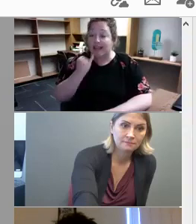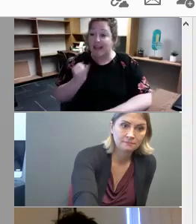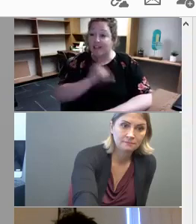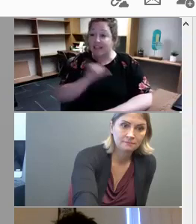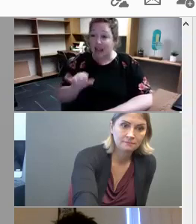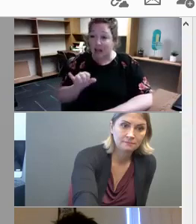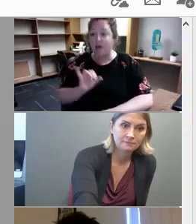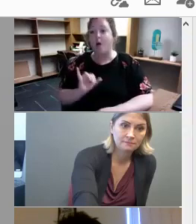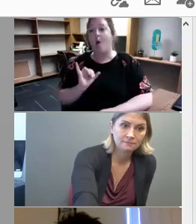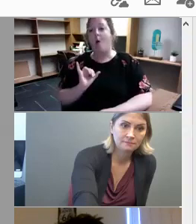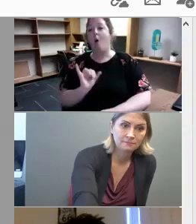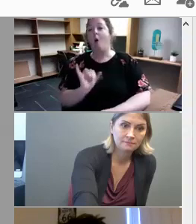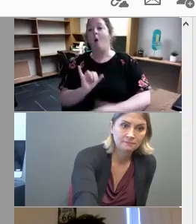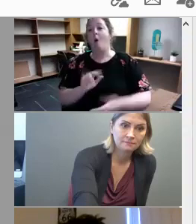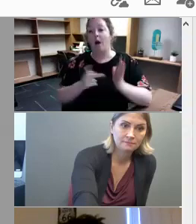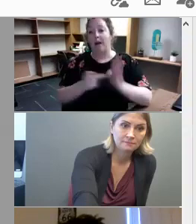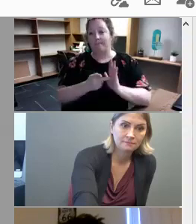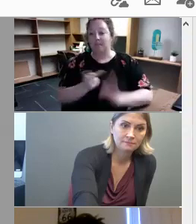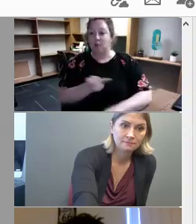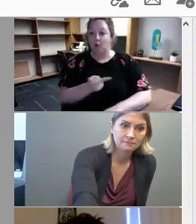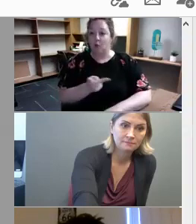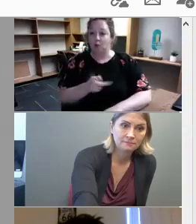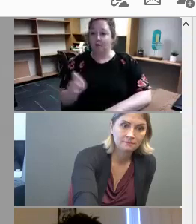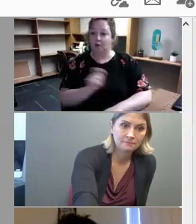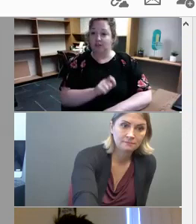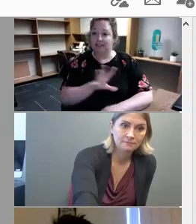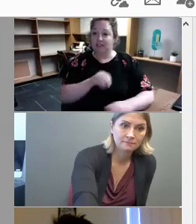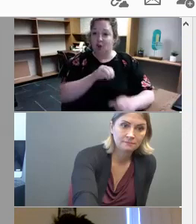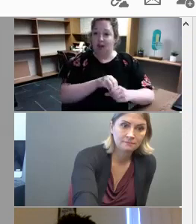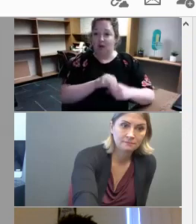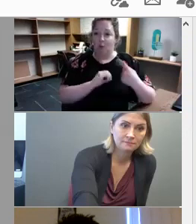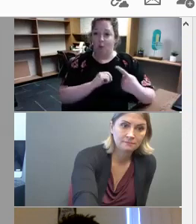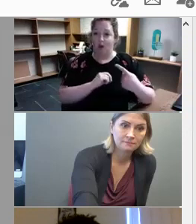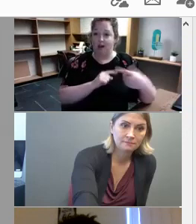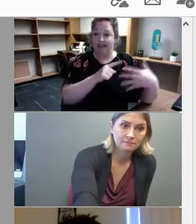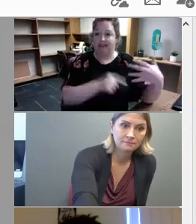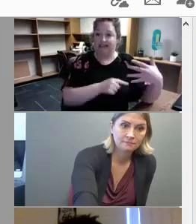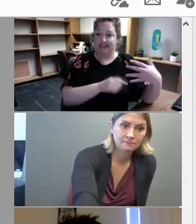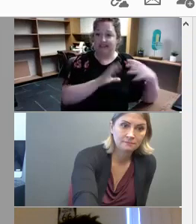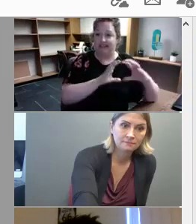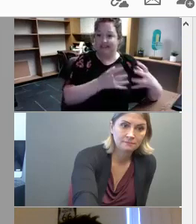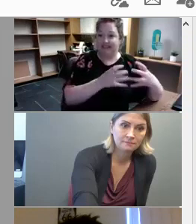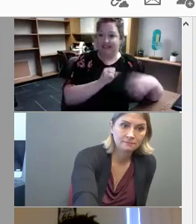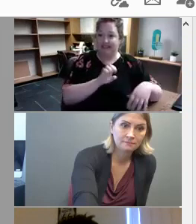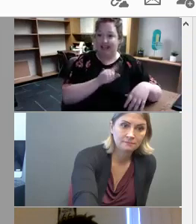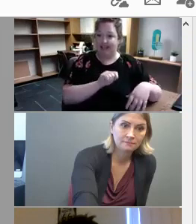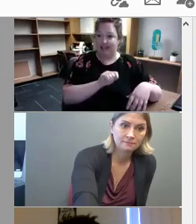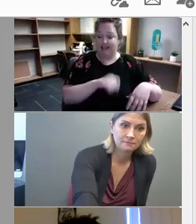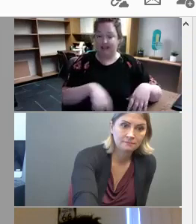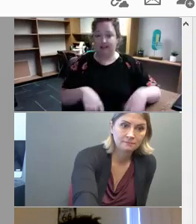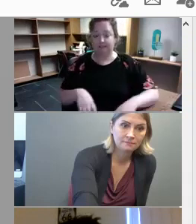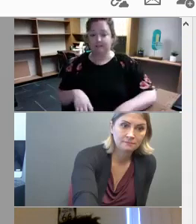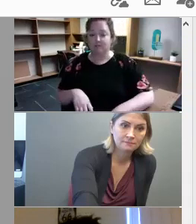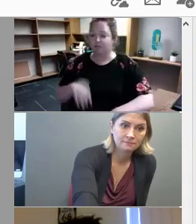this for every candidate edge. Are you not candidate edge, every edge actually. Yes. In each